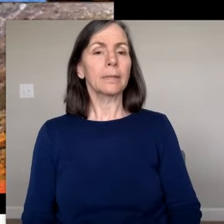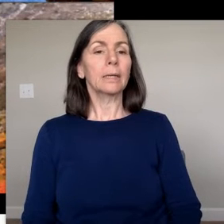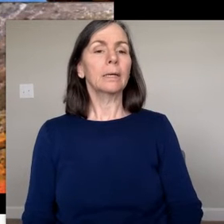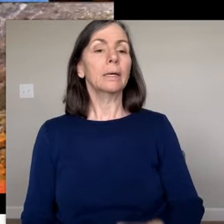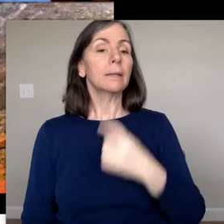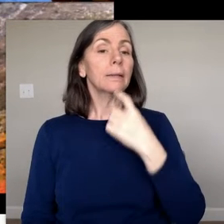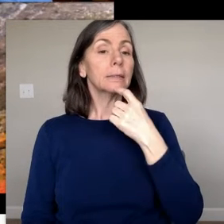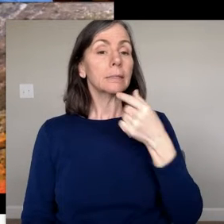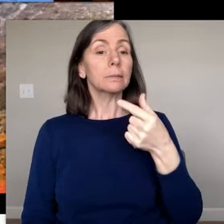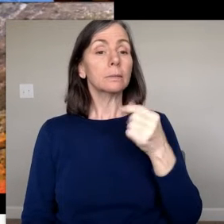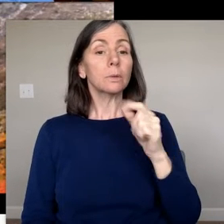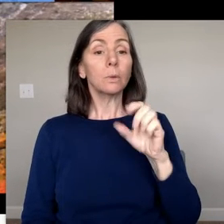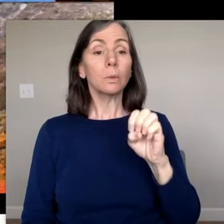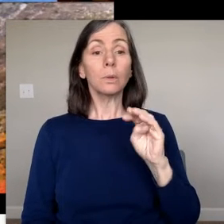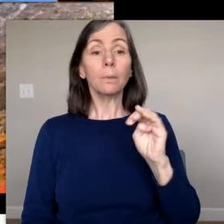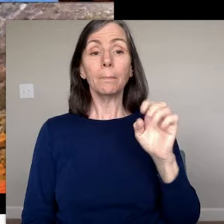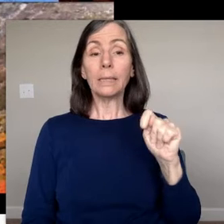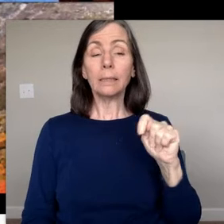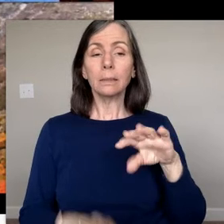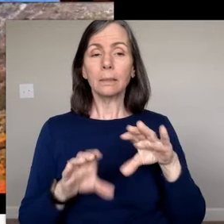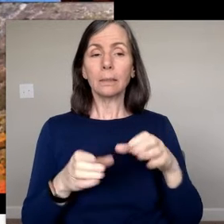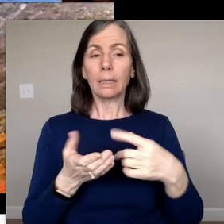Meet class discussion.